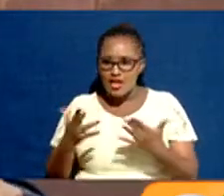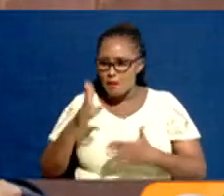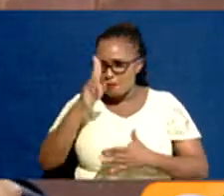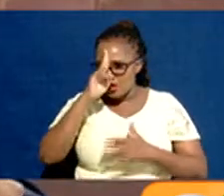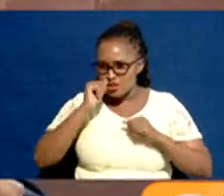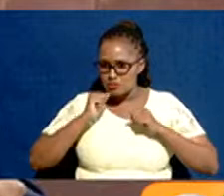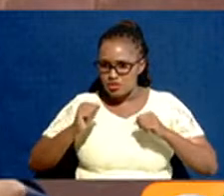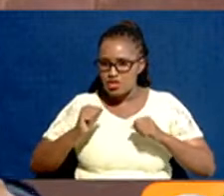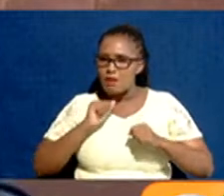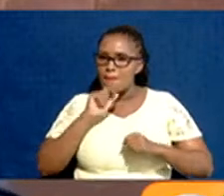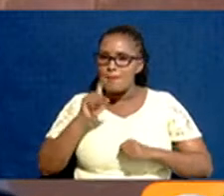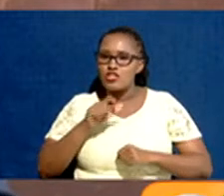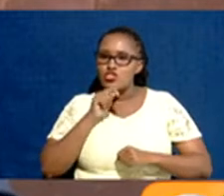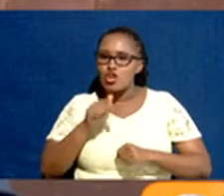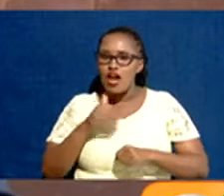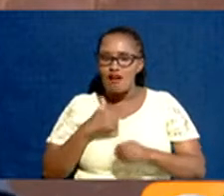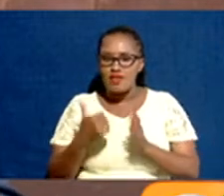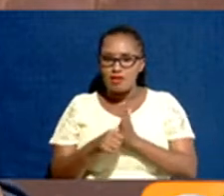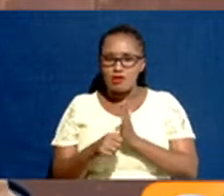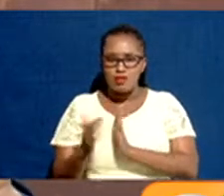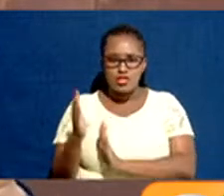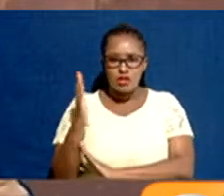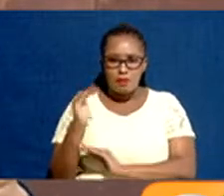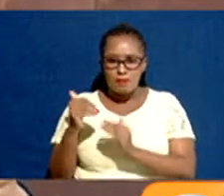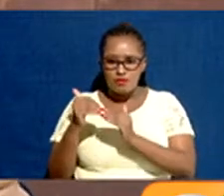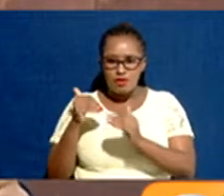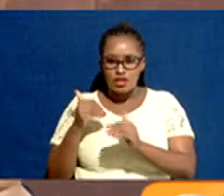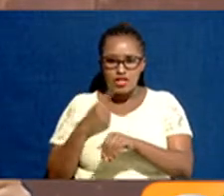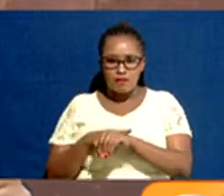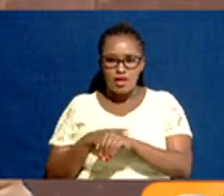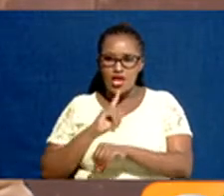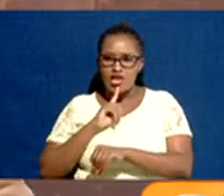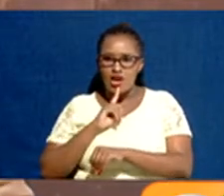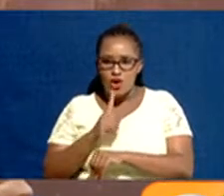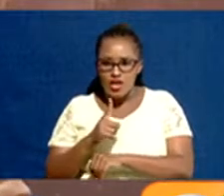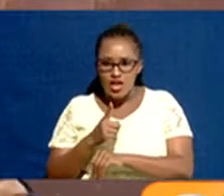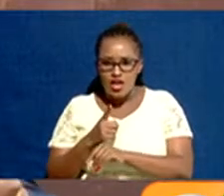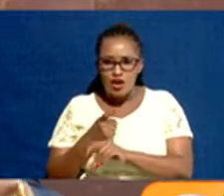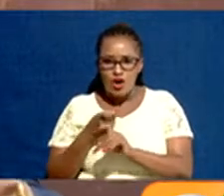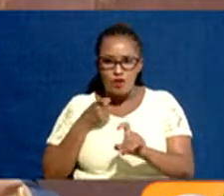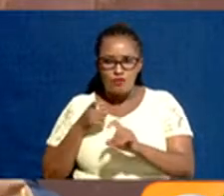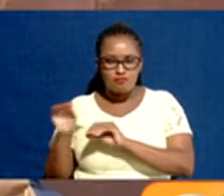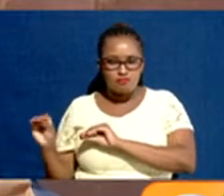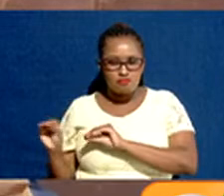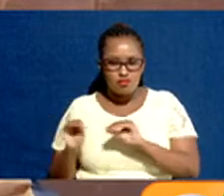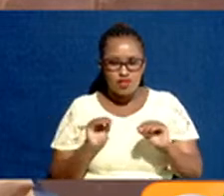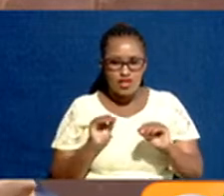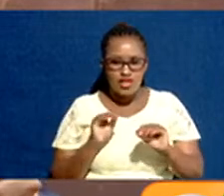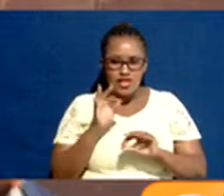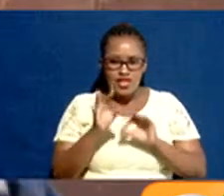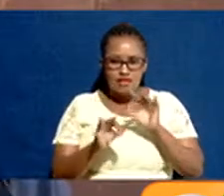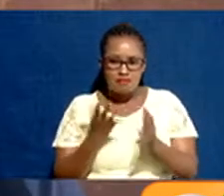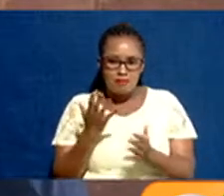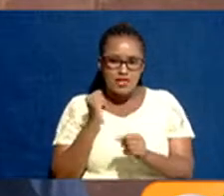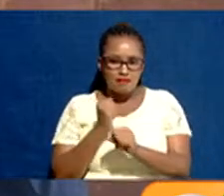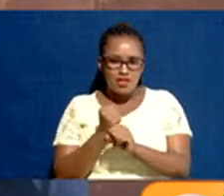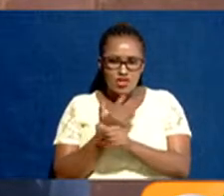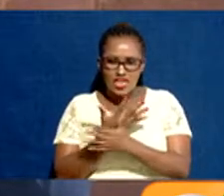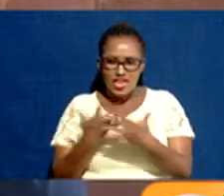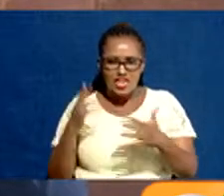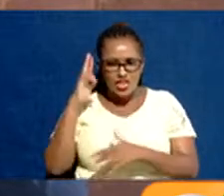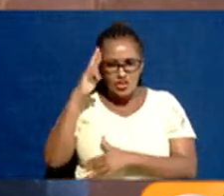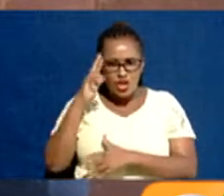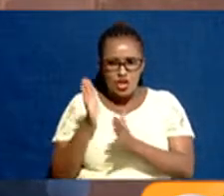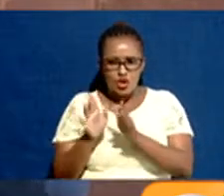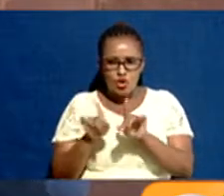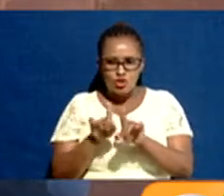notify the county security committee and intelligence before executing any orders for eviction. If evictions have to be done for whatever reason, even with